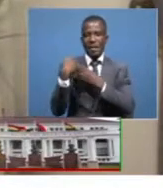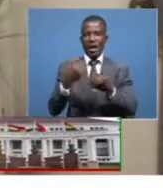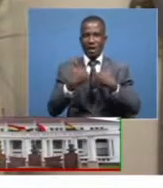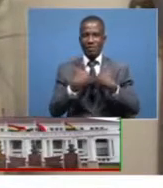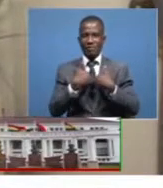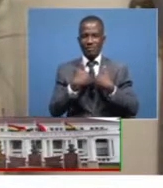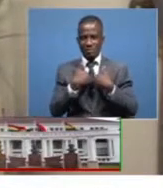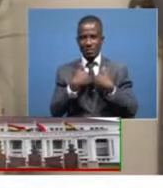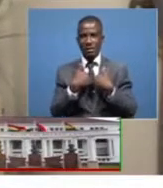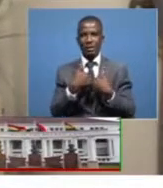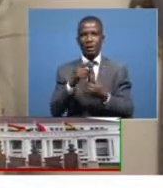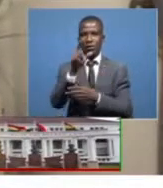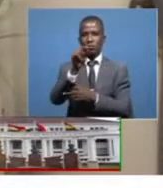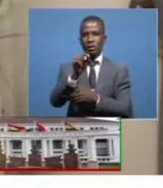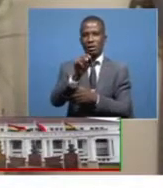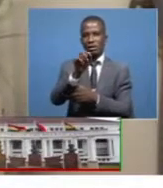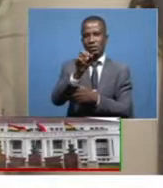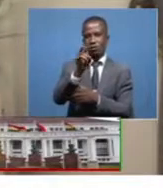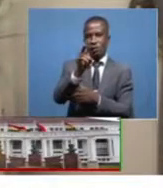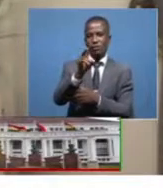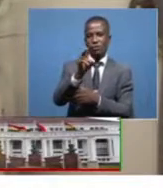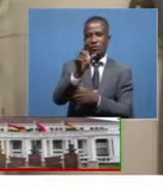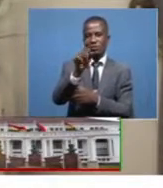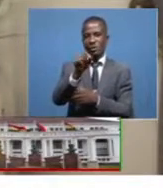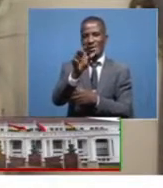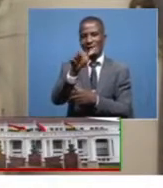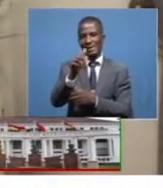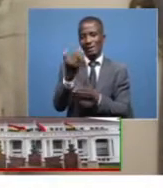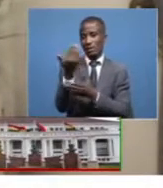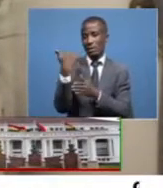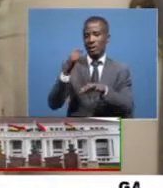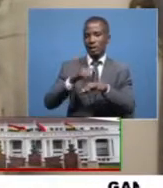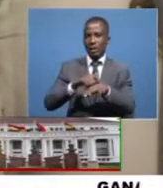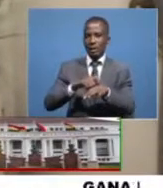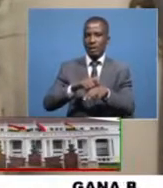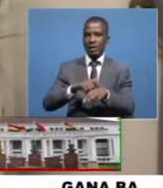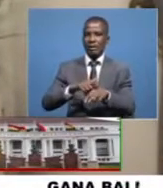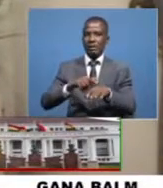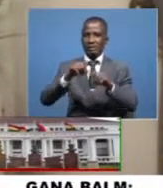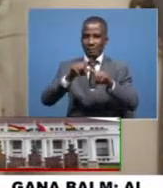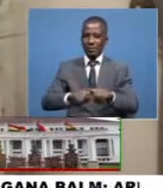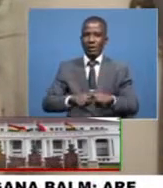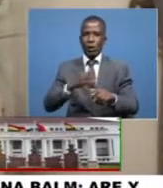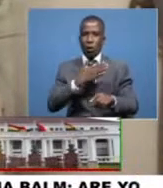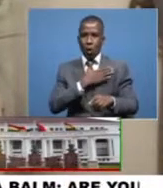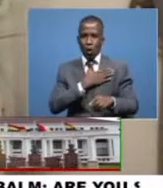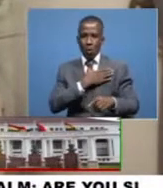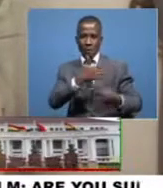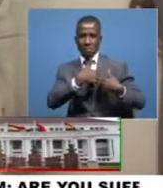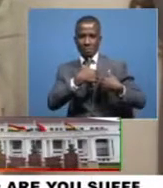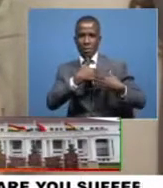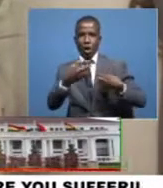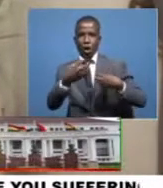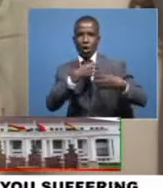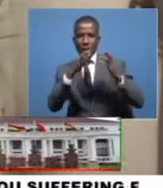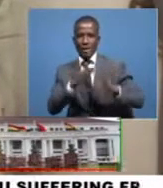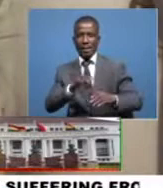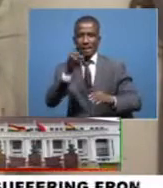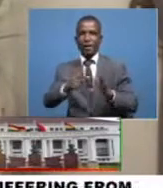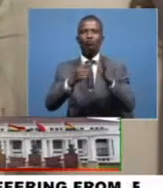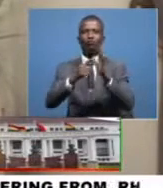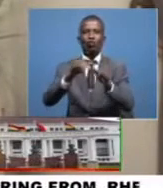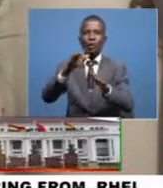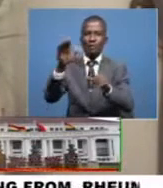why the 2012-2013 election petition was cited. There's a burden on you to adduce evidence